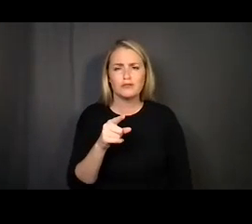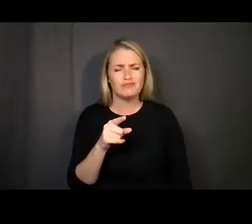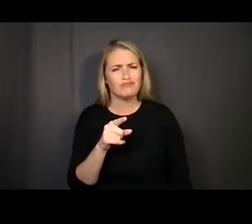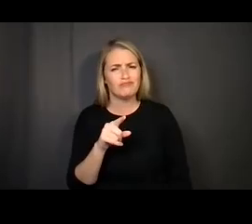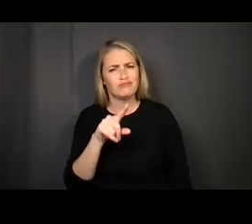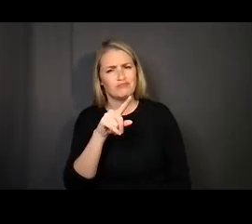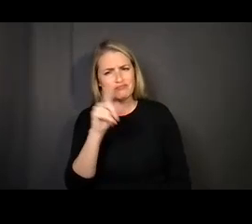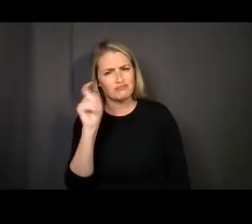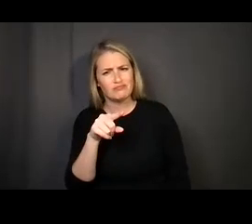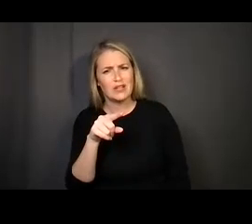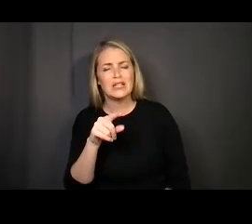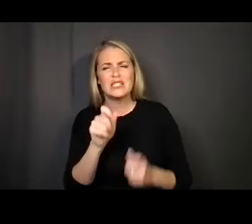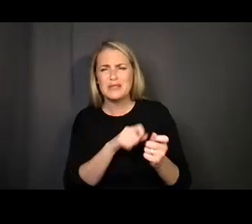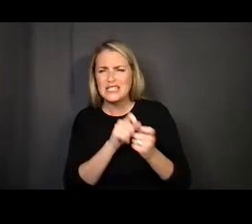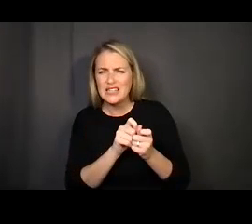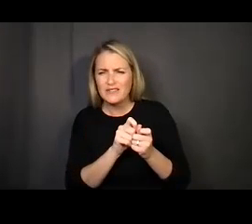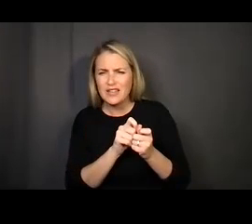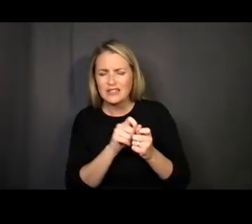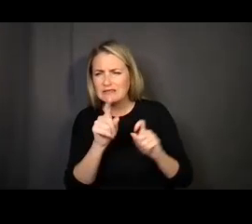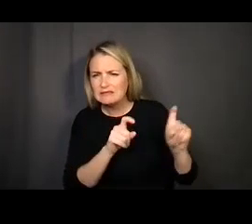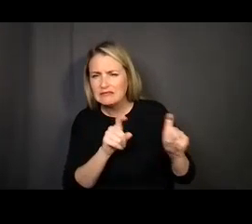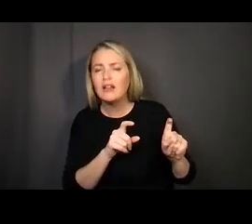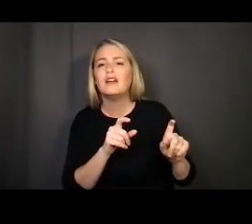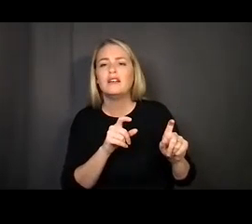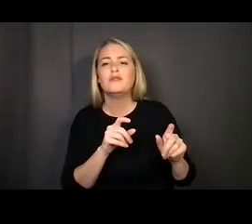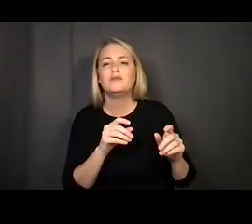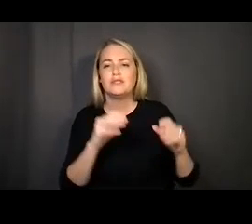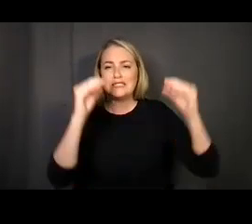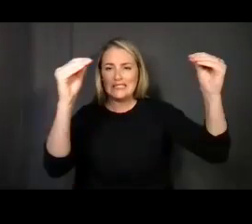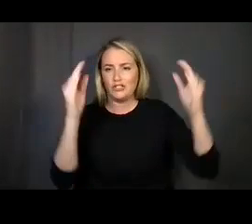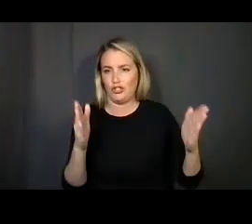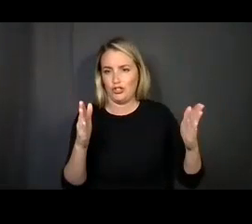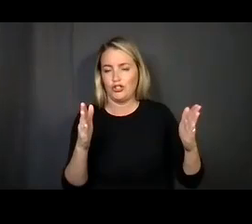your child's teacher would be the best resource. And